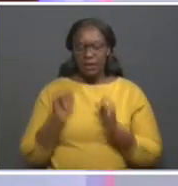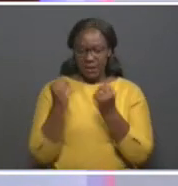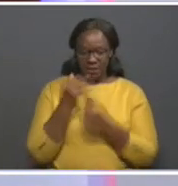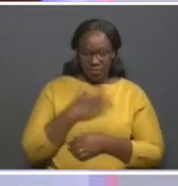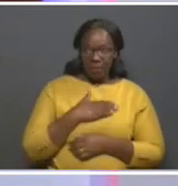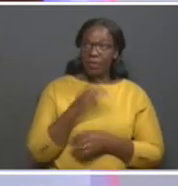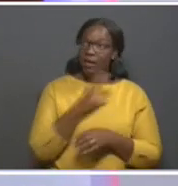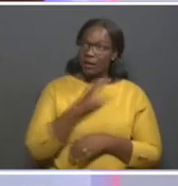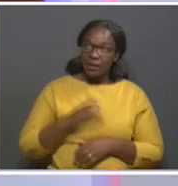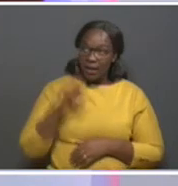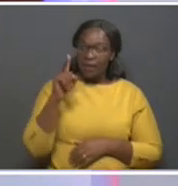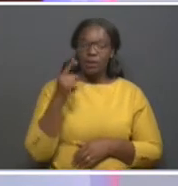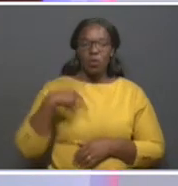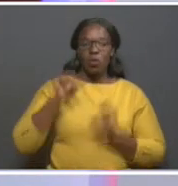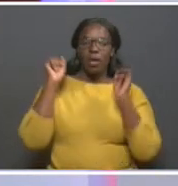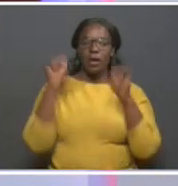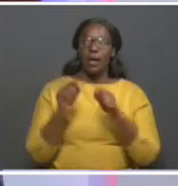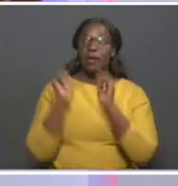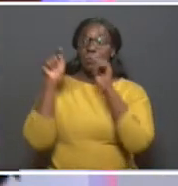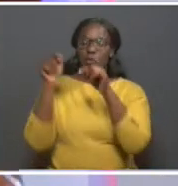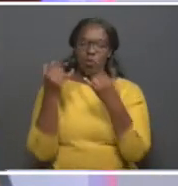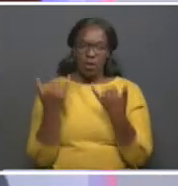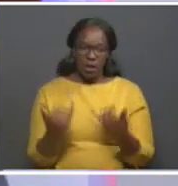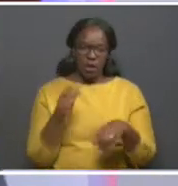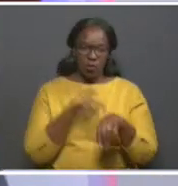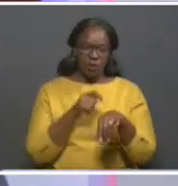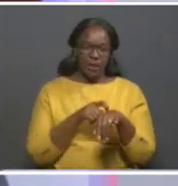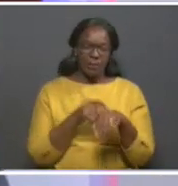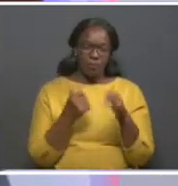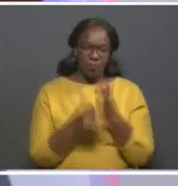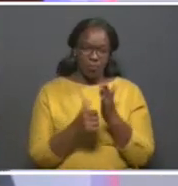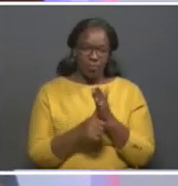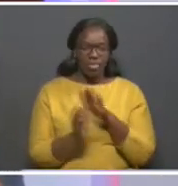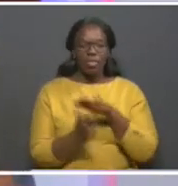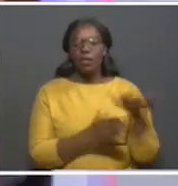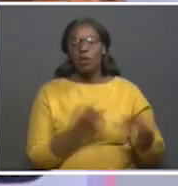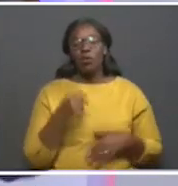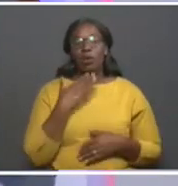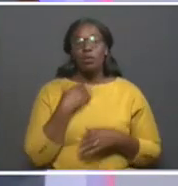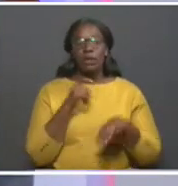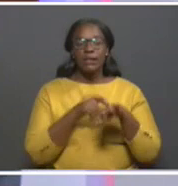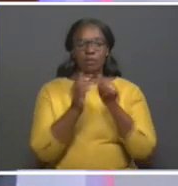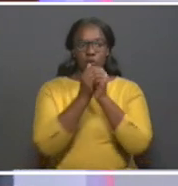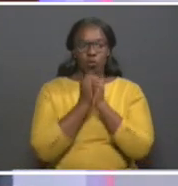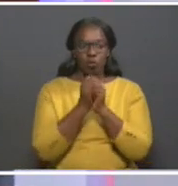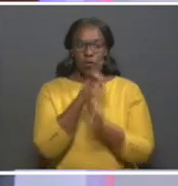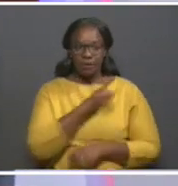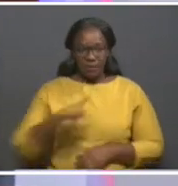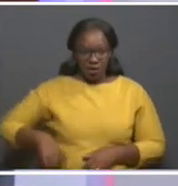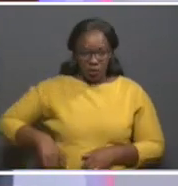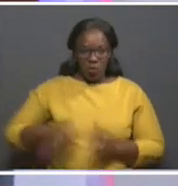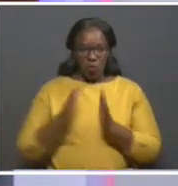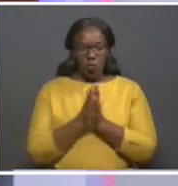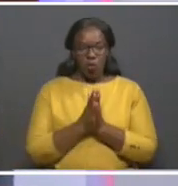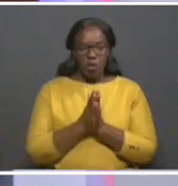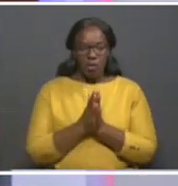one to whom we can run in this season. And we just want to take time to worship the Lord with our